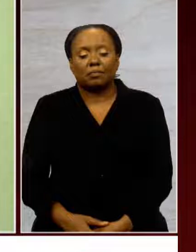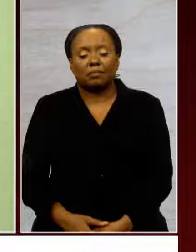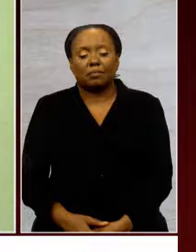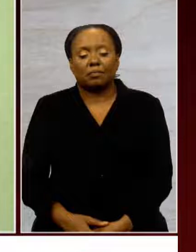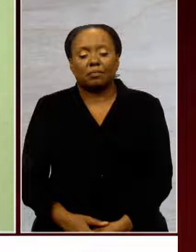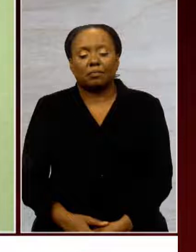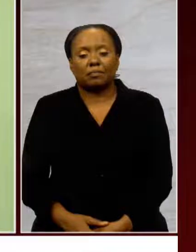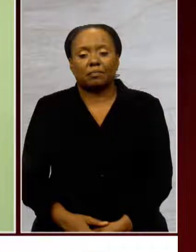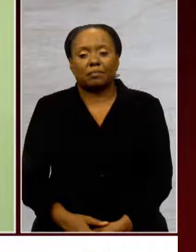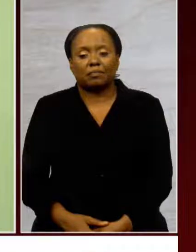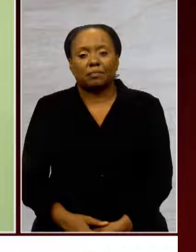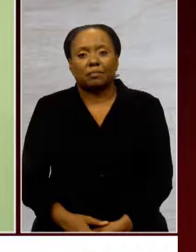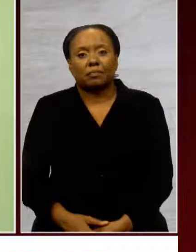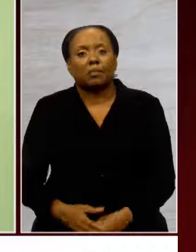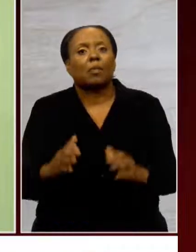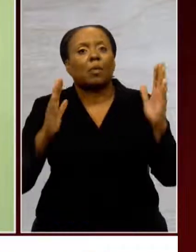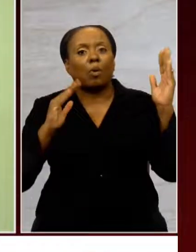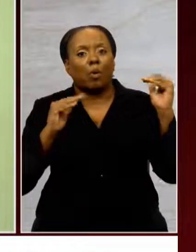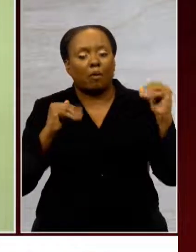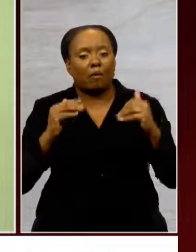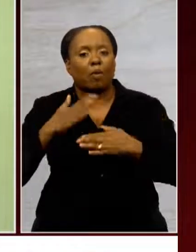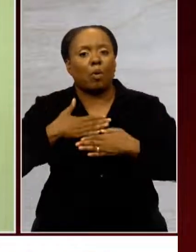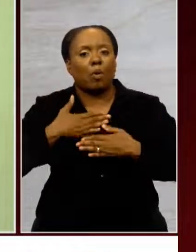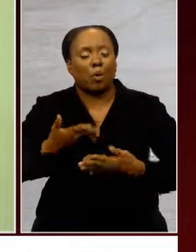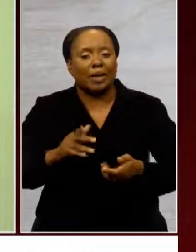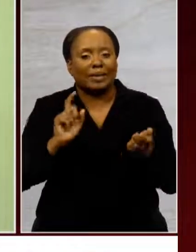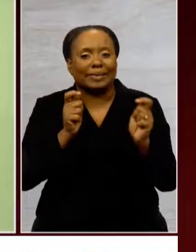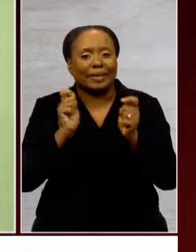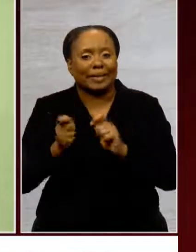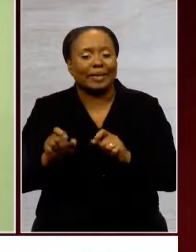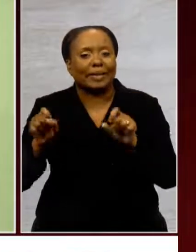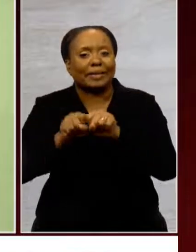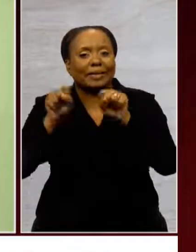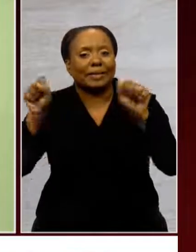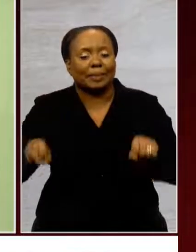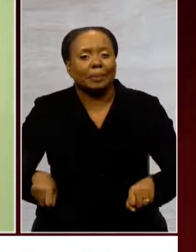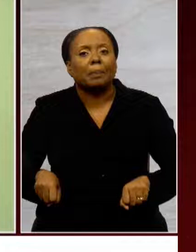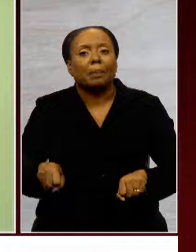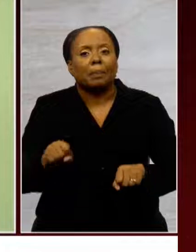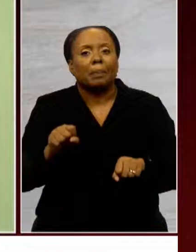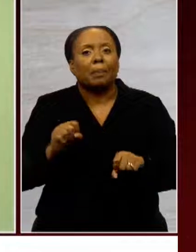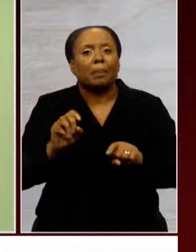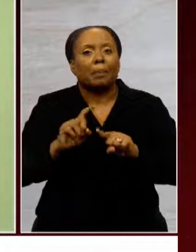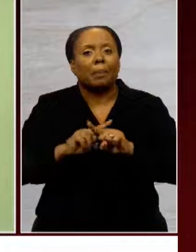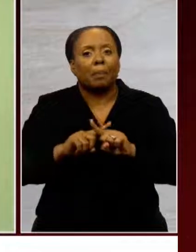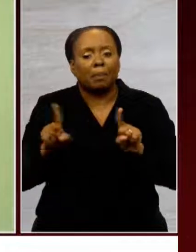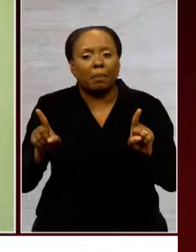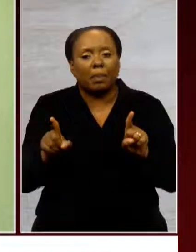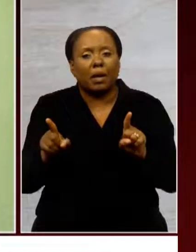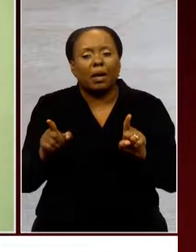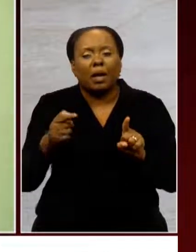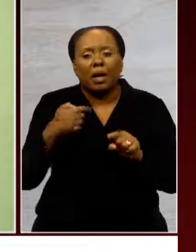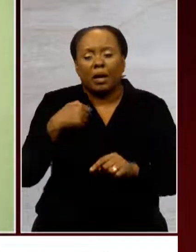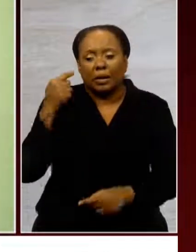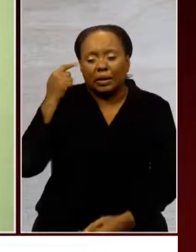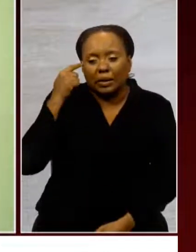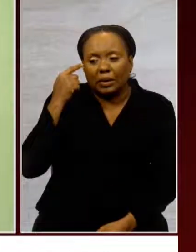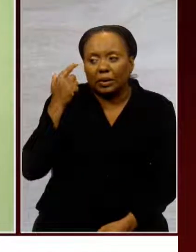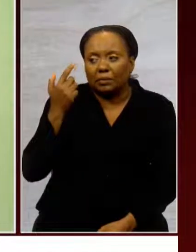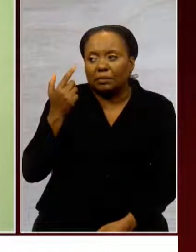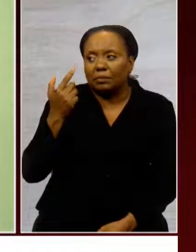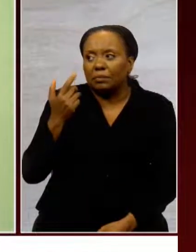system, remembering that each person is not going to be able to, but they can be identified by a print. And I think it's already might